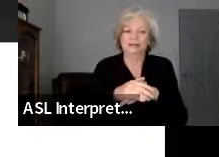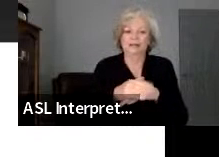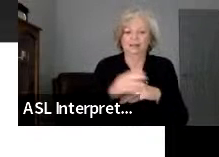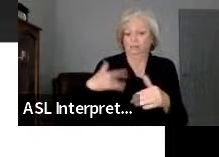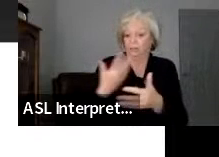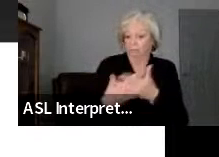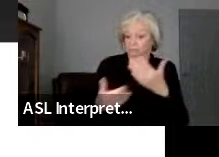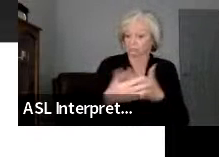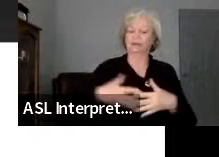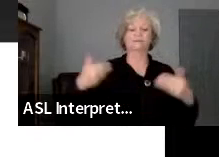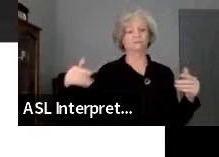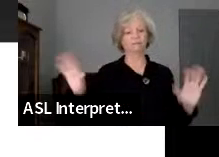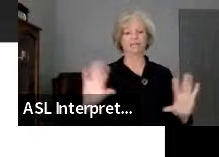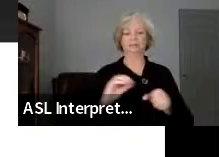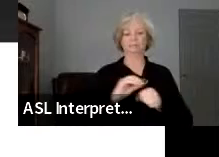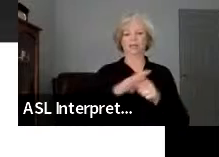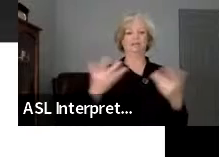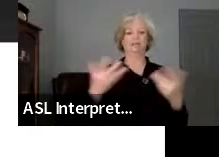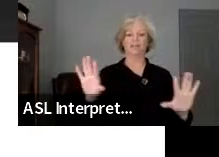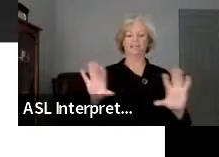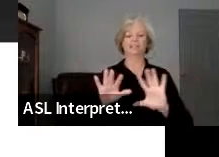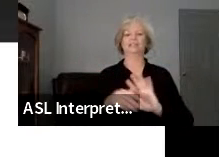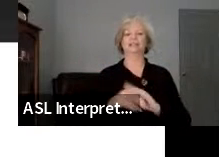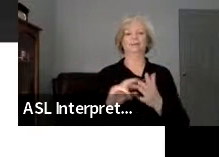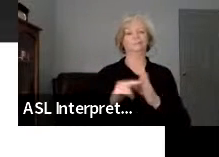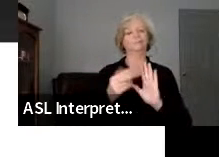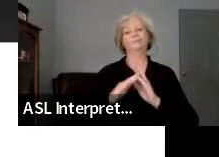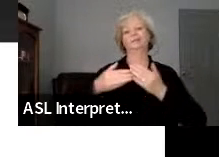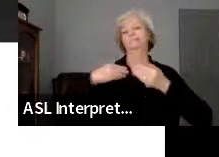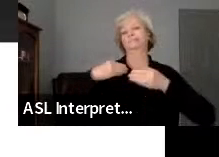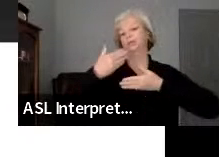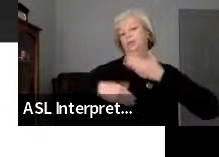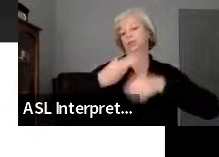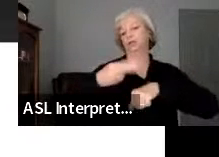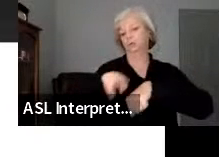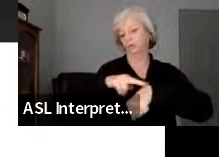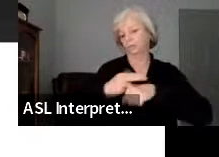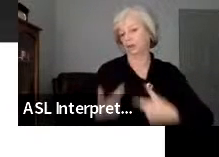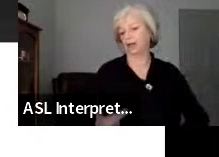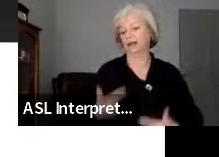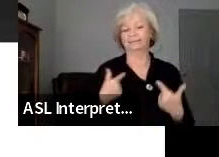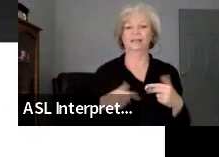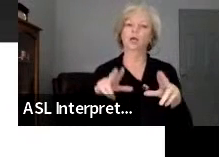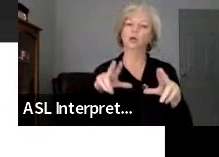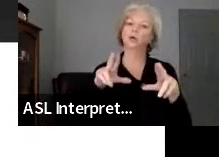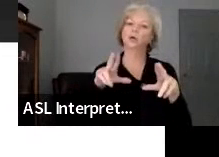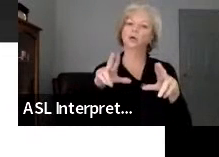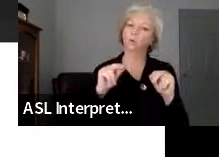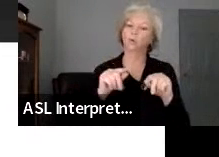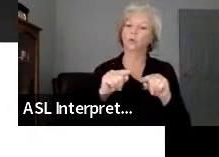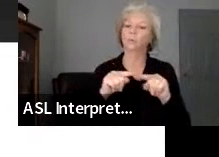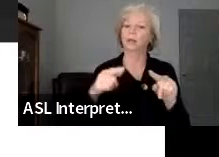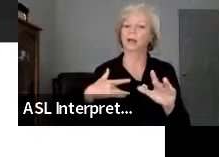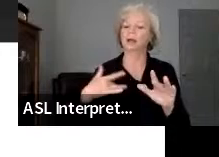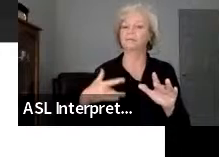the pandemic's over, now it's everyday life. I think it's going to be this much more